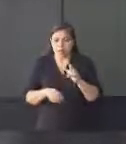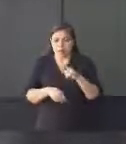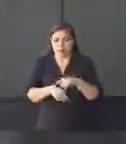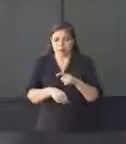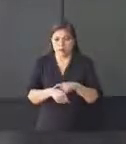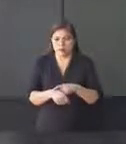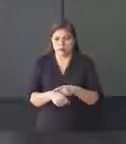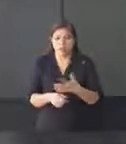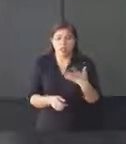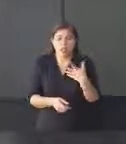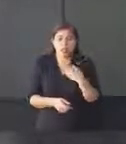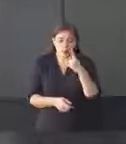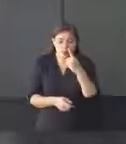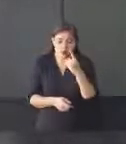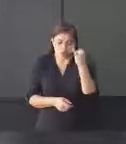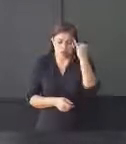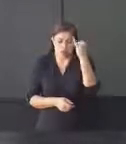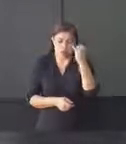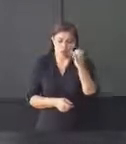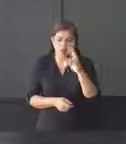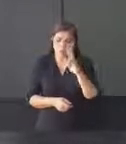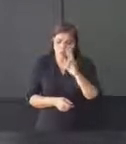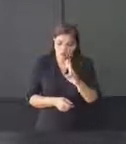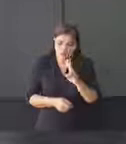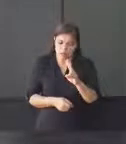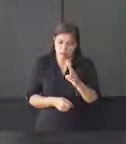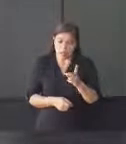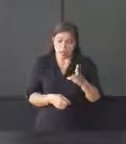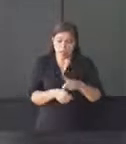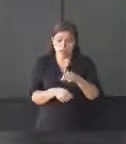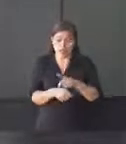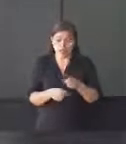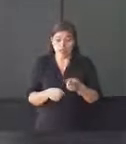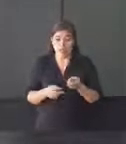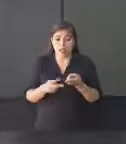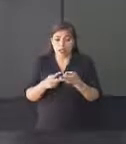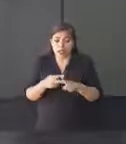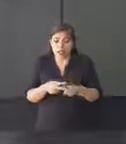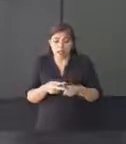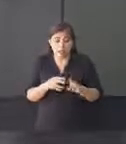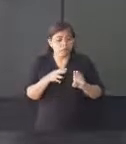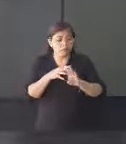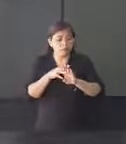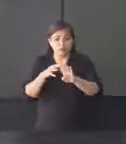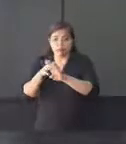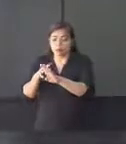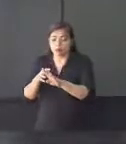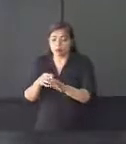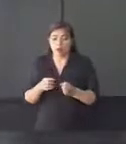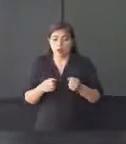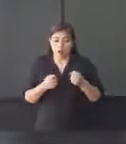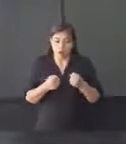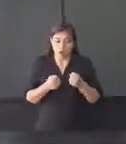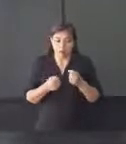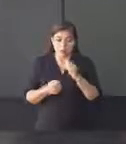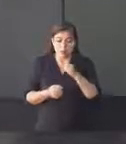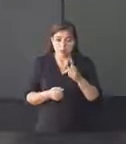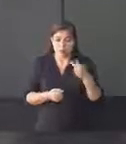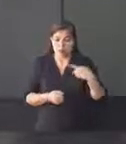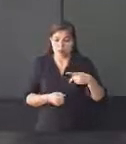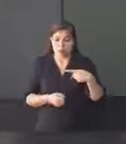know I'm getting to my time limit. We have an evident strategy that goes from the origin to the transit and strengthening